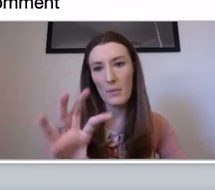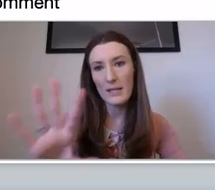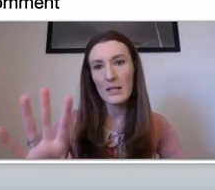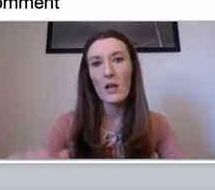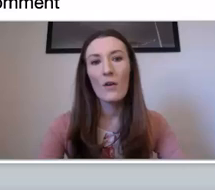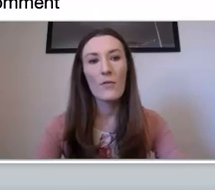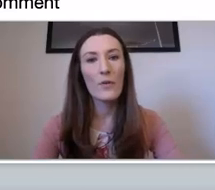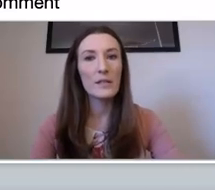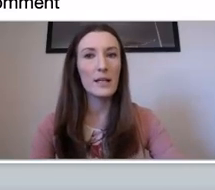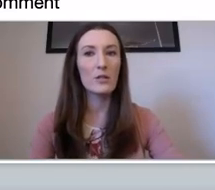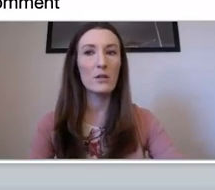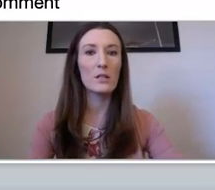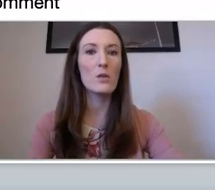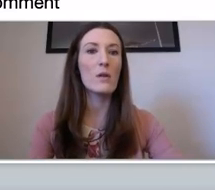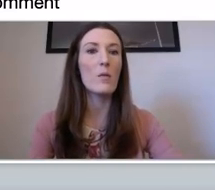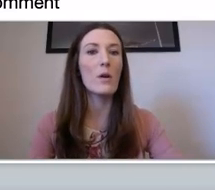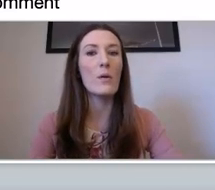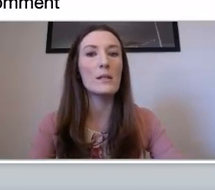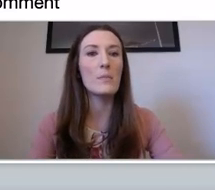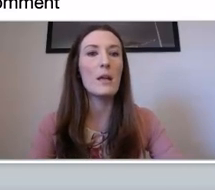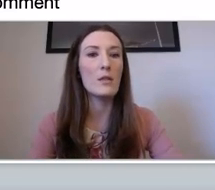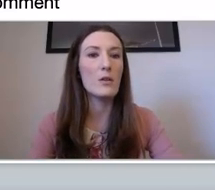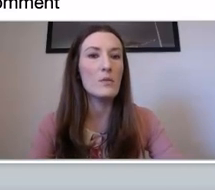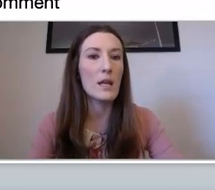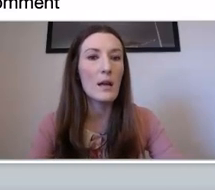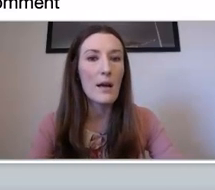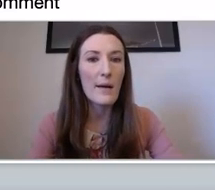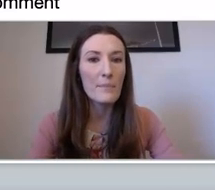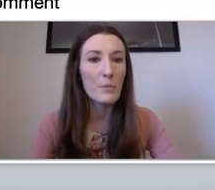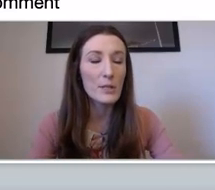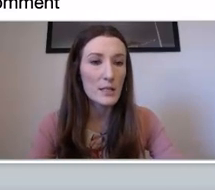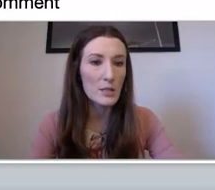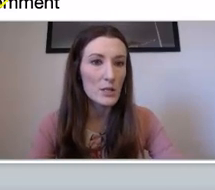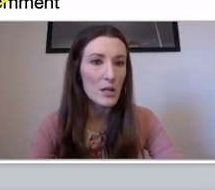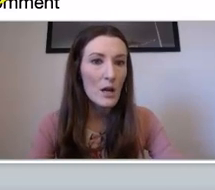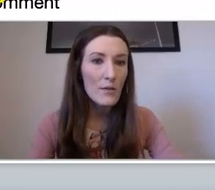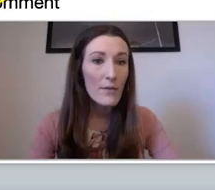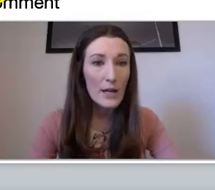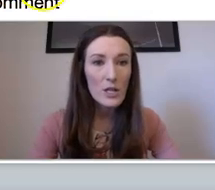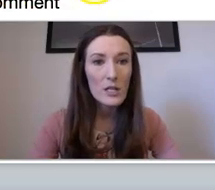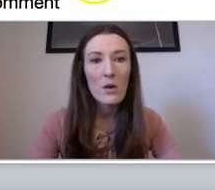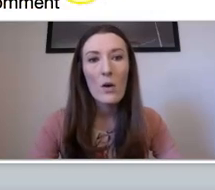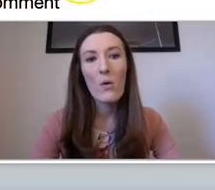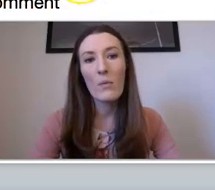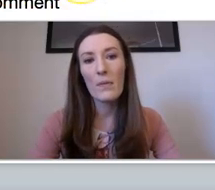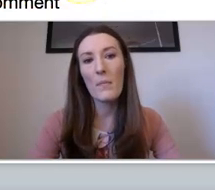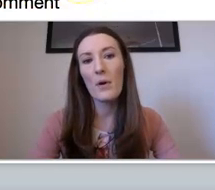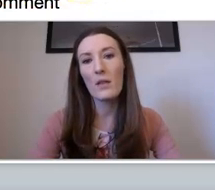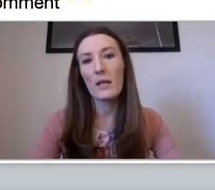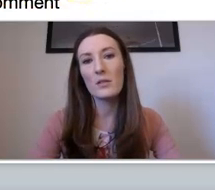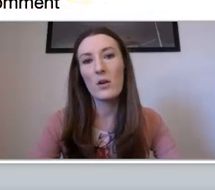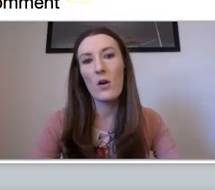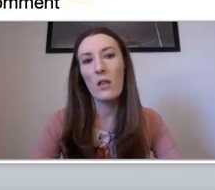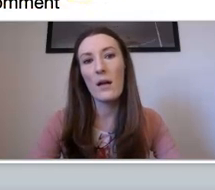these purposes, for this section of this unit, we're going to be either using percentages, fractions, or what the